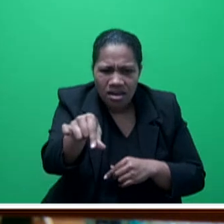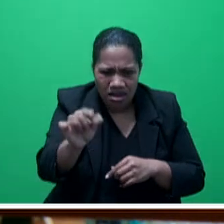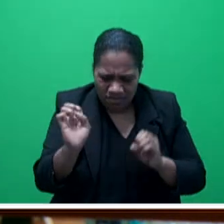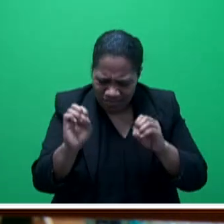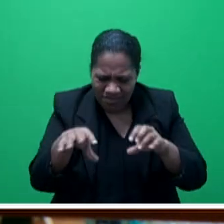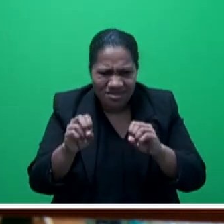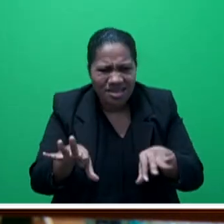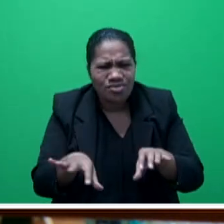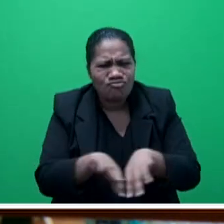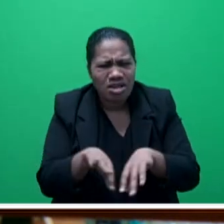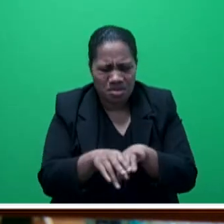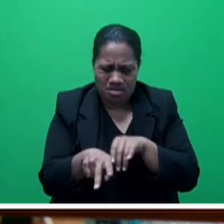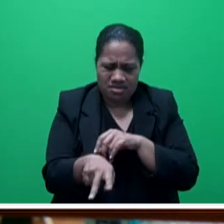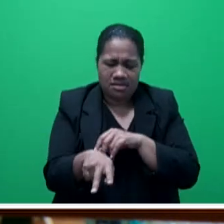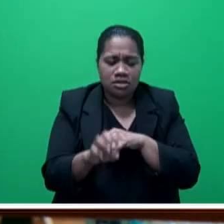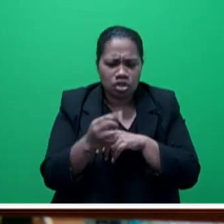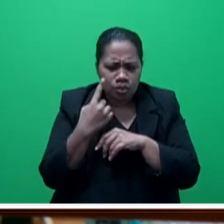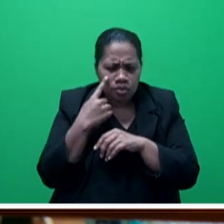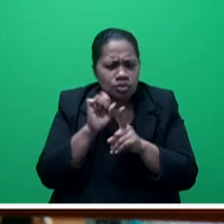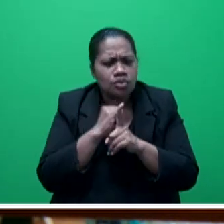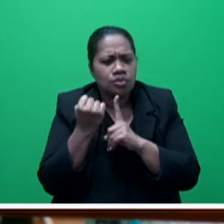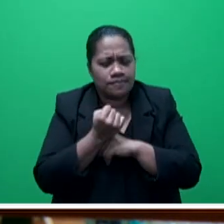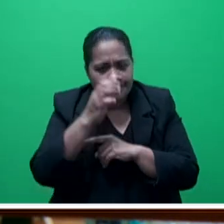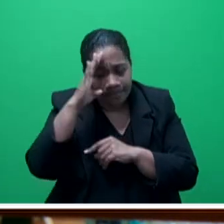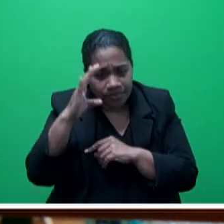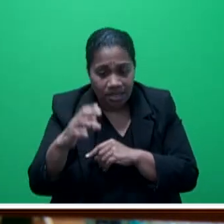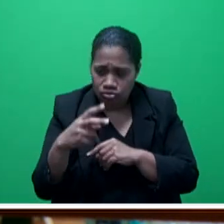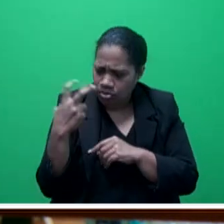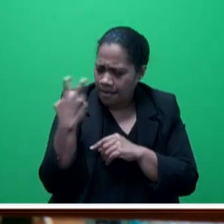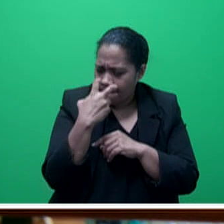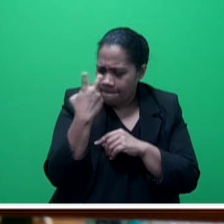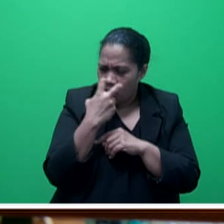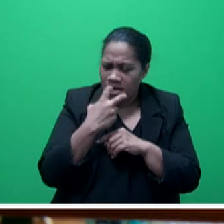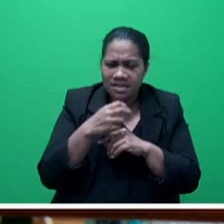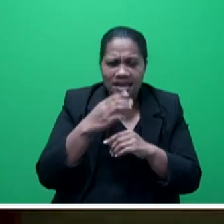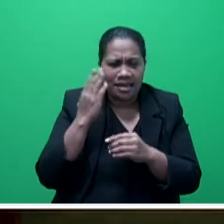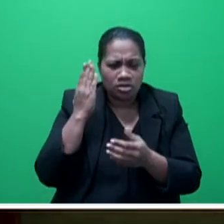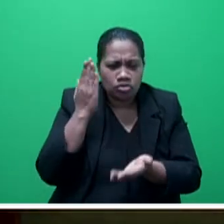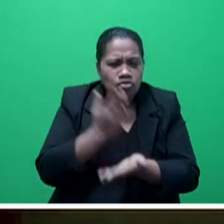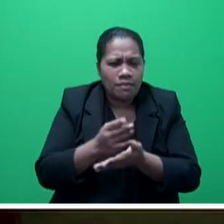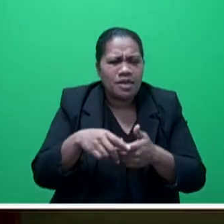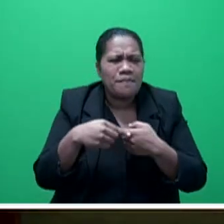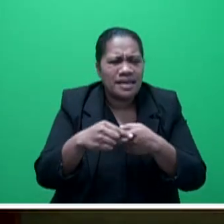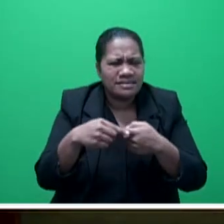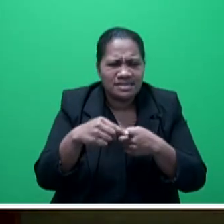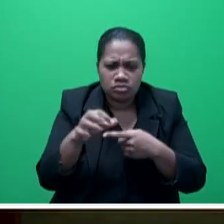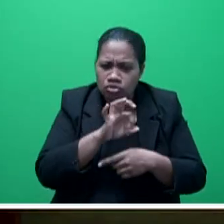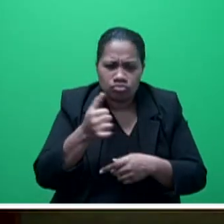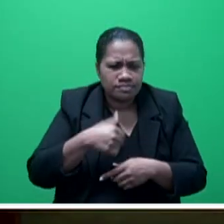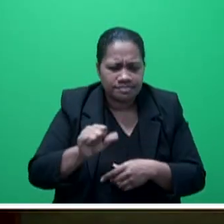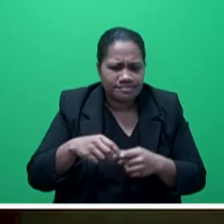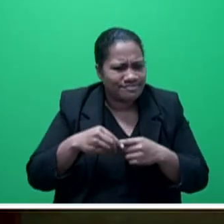chronic situation in the country and monitoring of ban of plastic bag, ban on single-use plastic bags